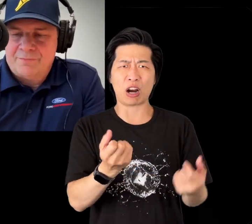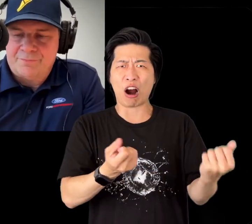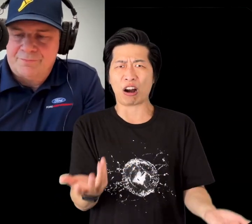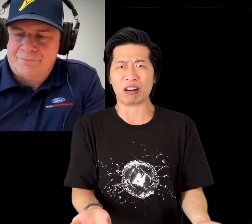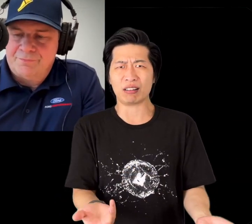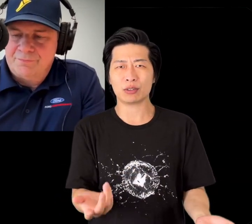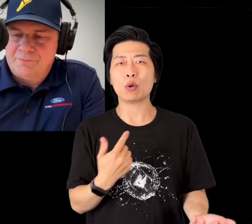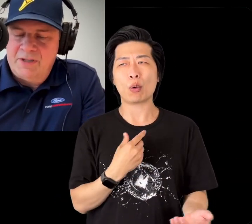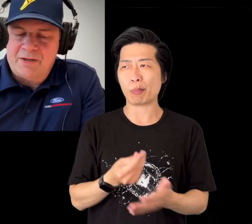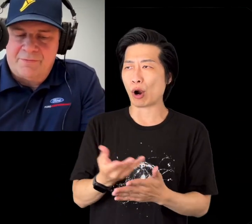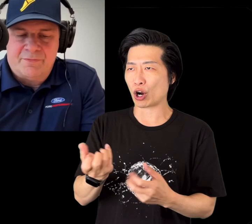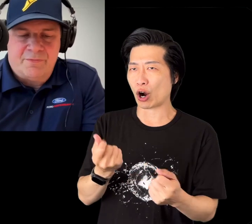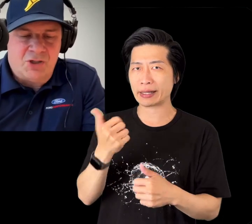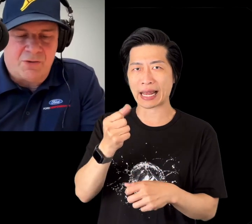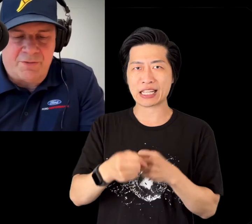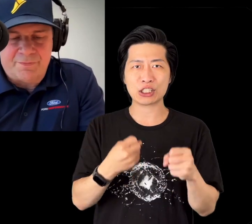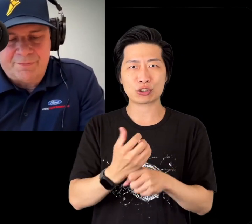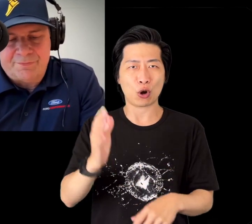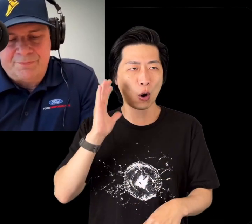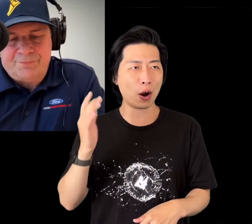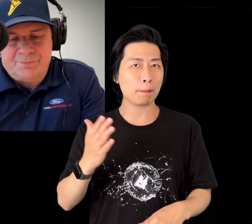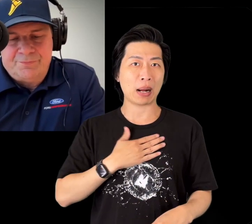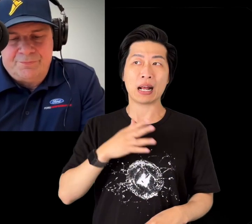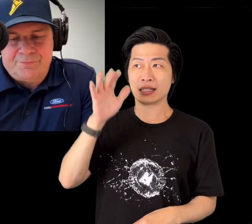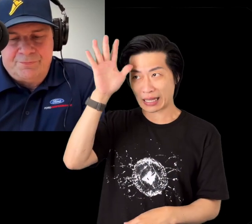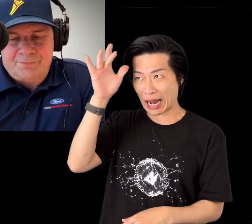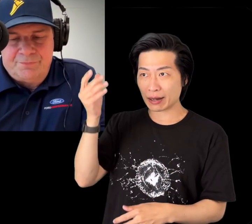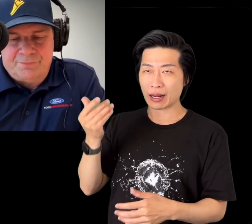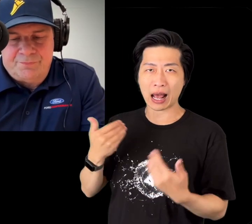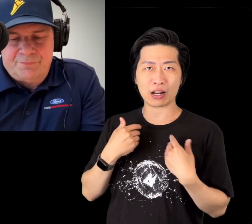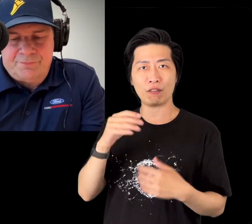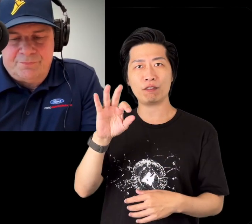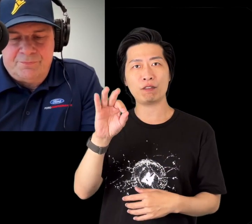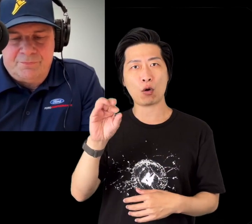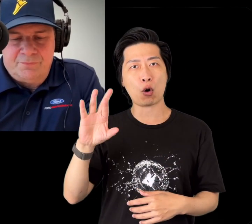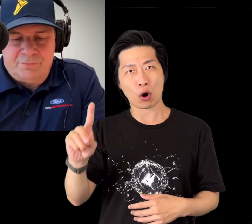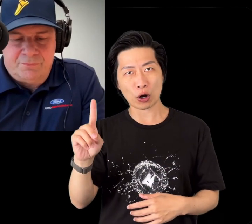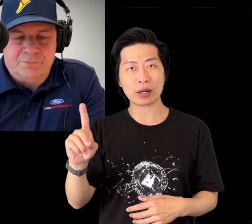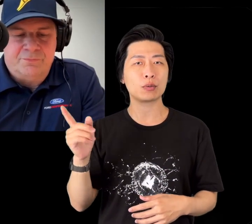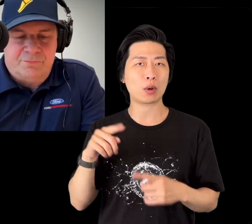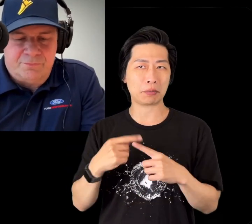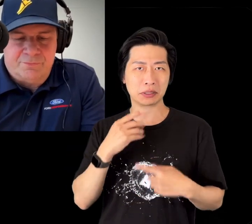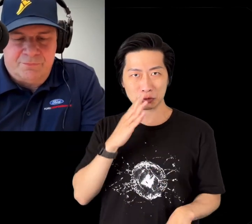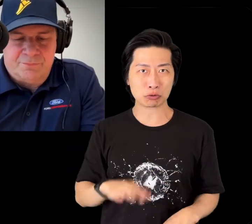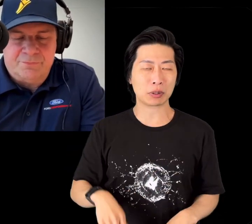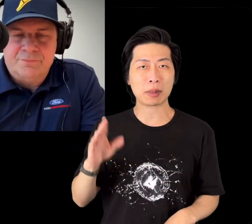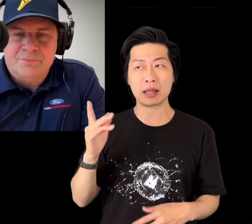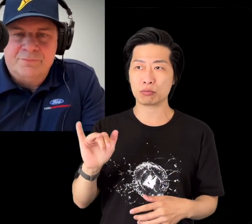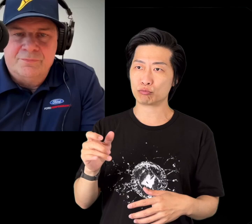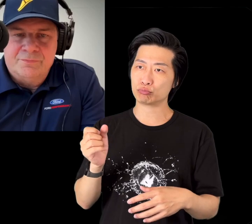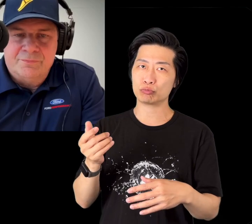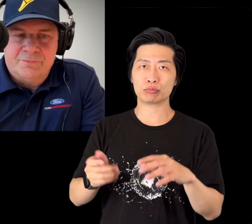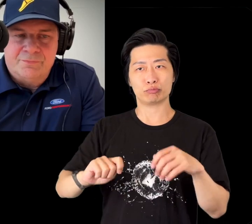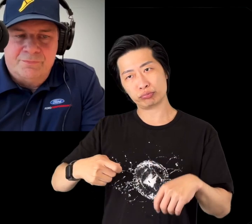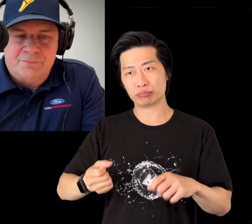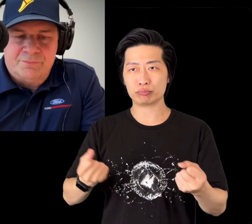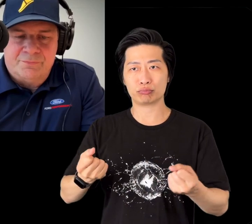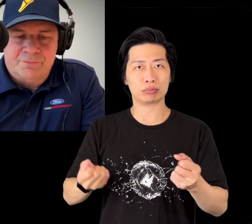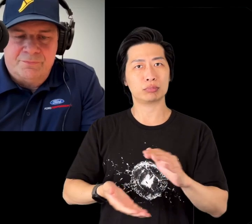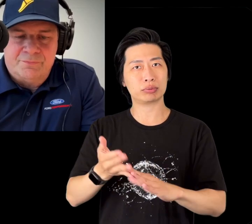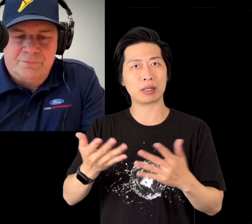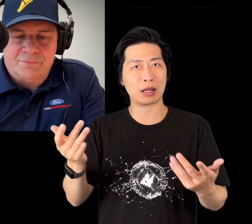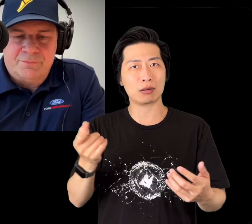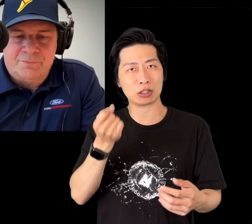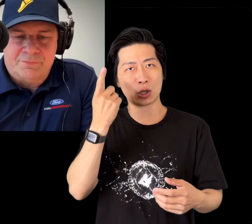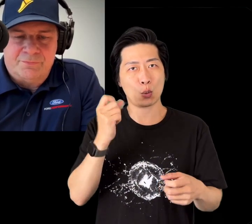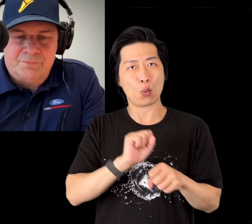just a car. We bought a car 10 years ago, and my dad had a Ford when I was a kid, and it was just that way, and they worked, and that was